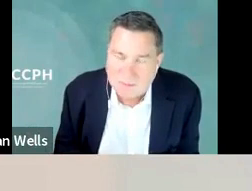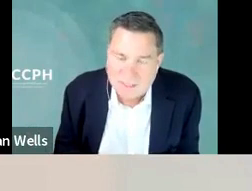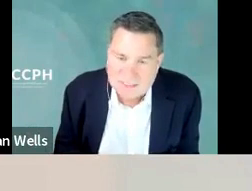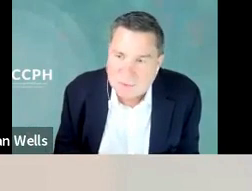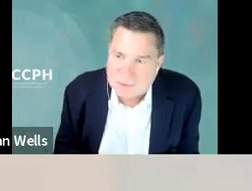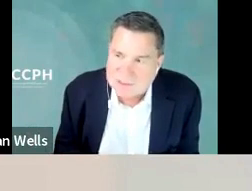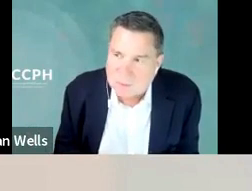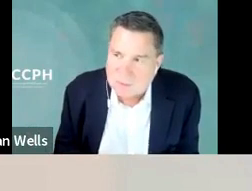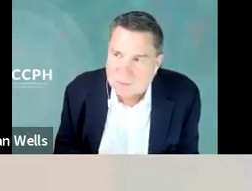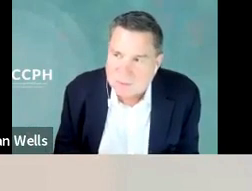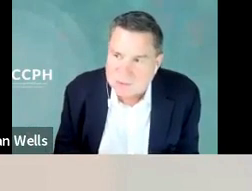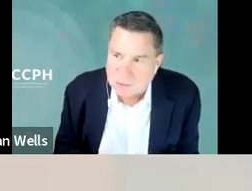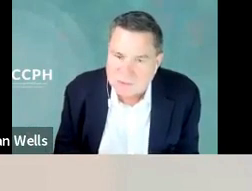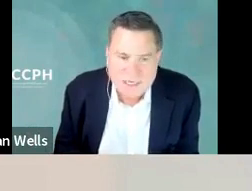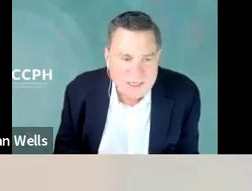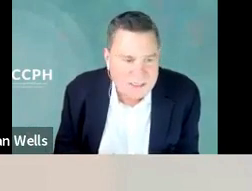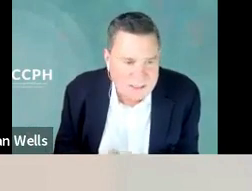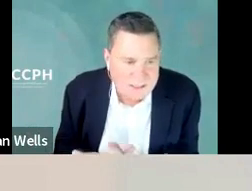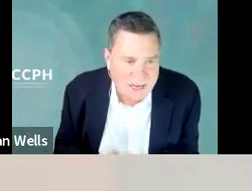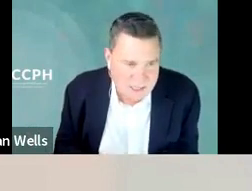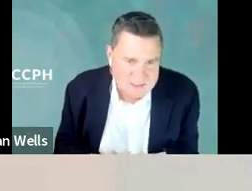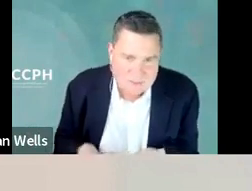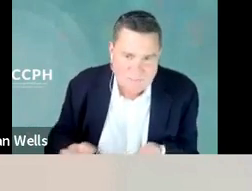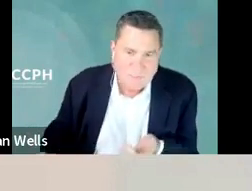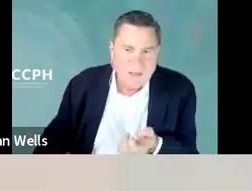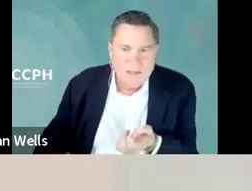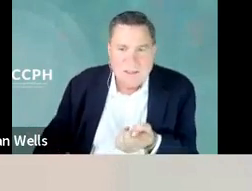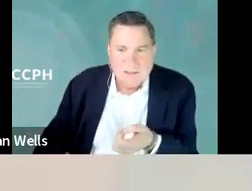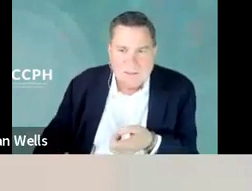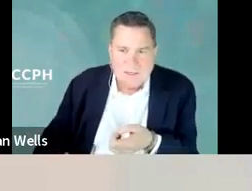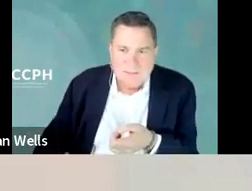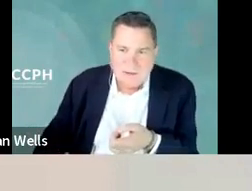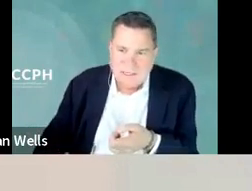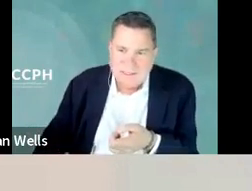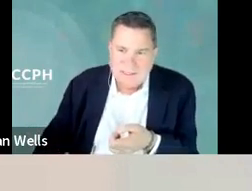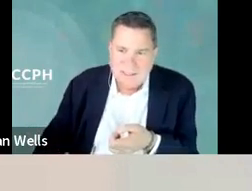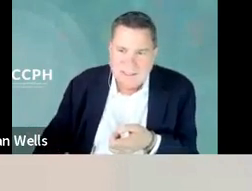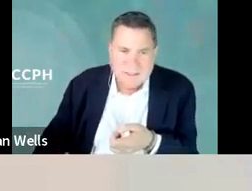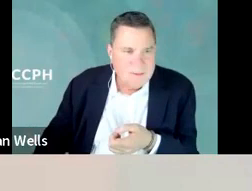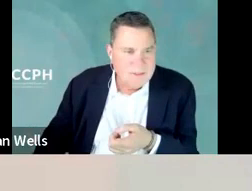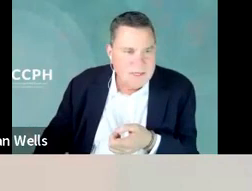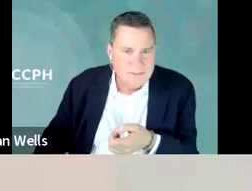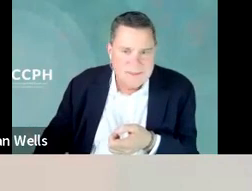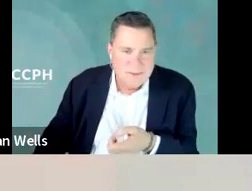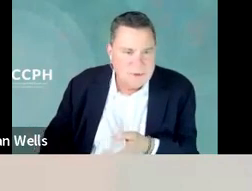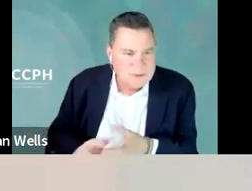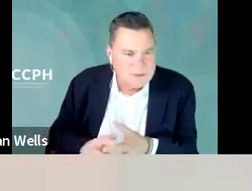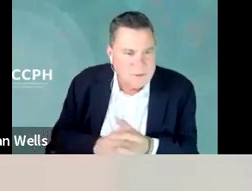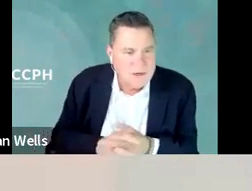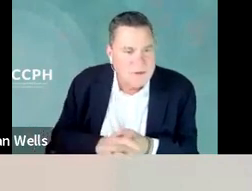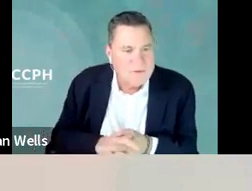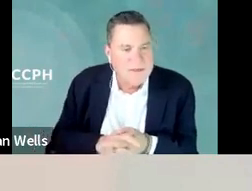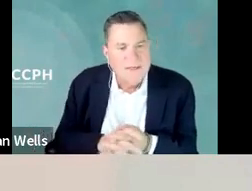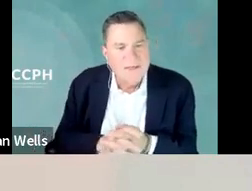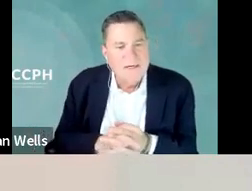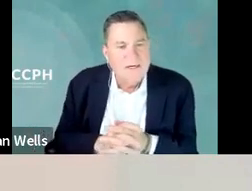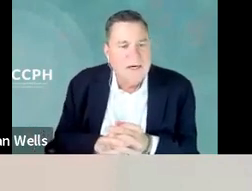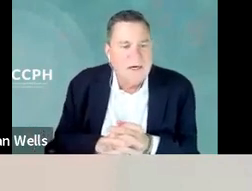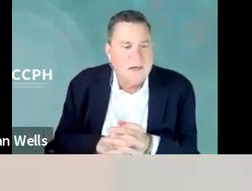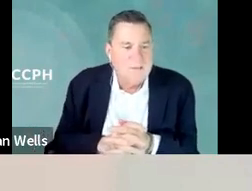or community-based participatory research in action. A little bit about us. Community Campus Partnerships for